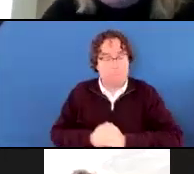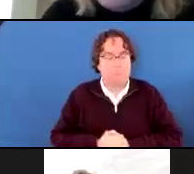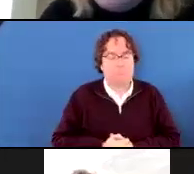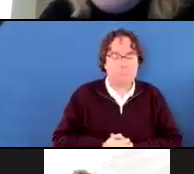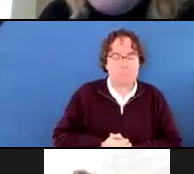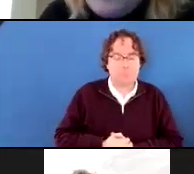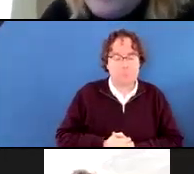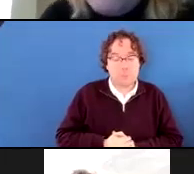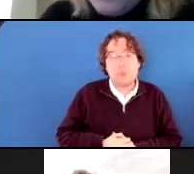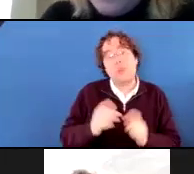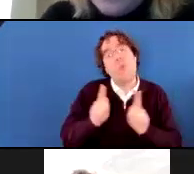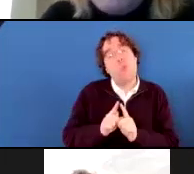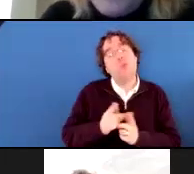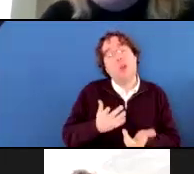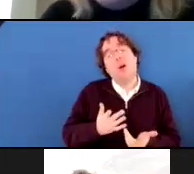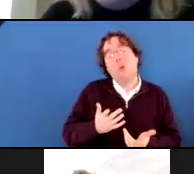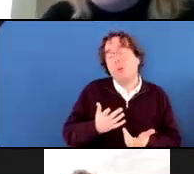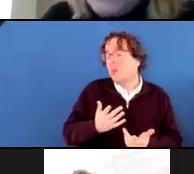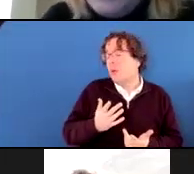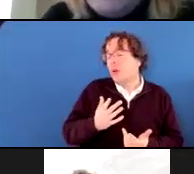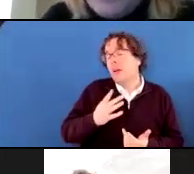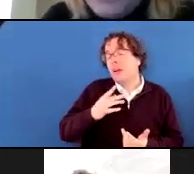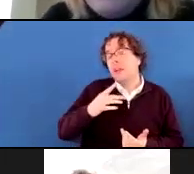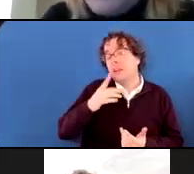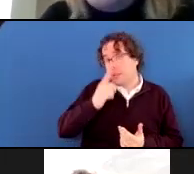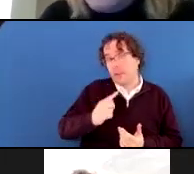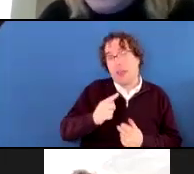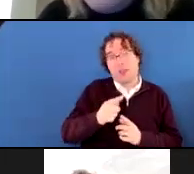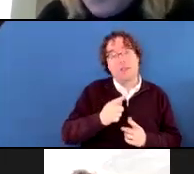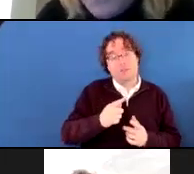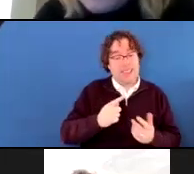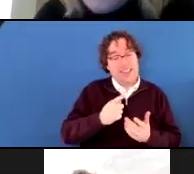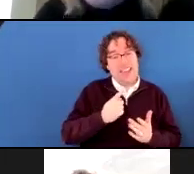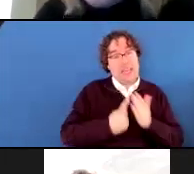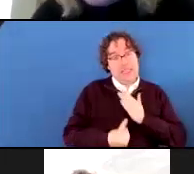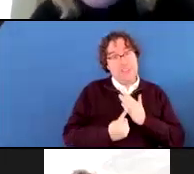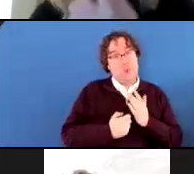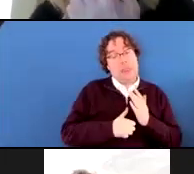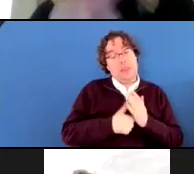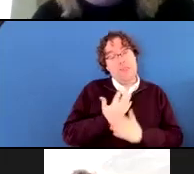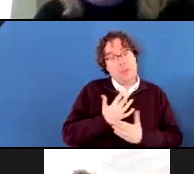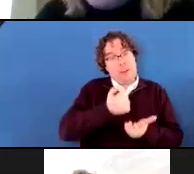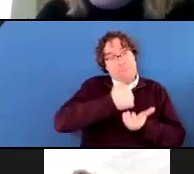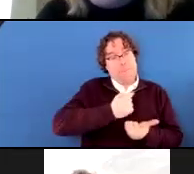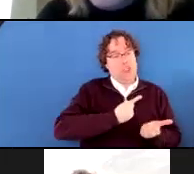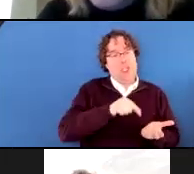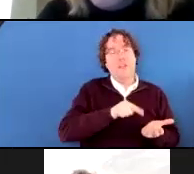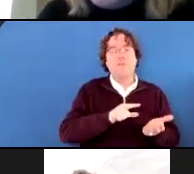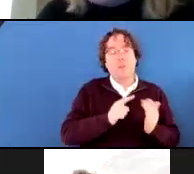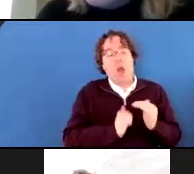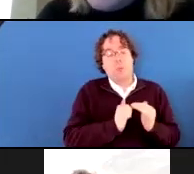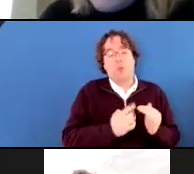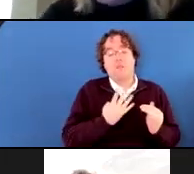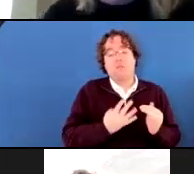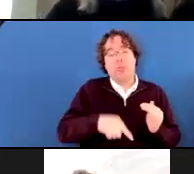also benefit from having an individual development budget of up to £4,000. And that is available to